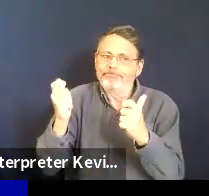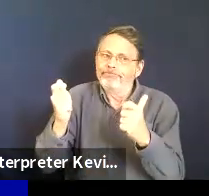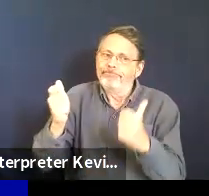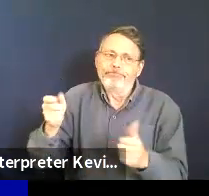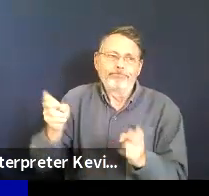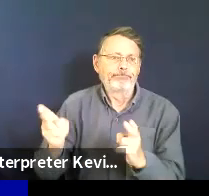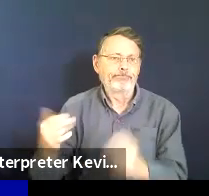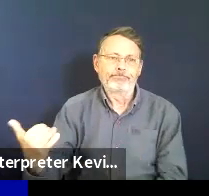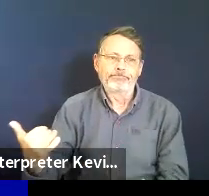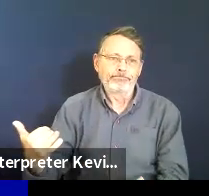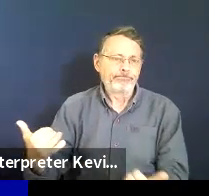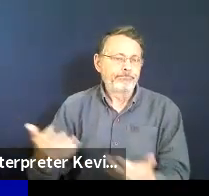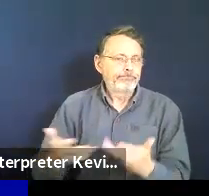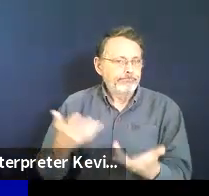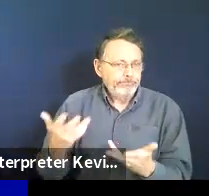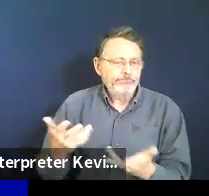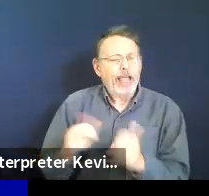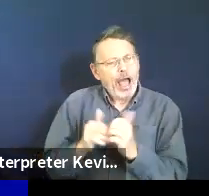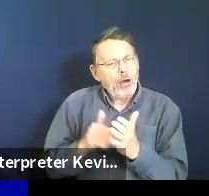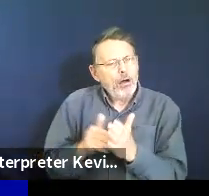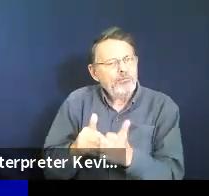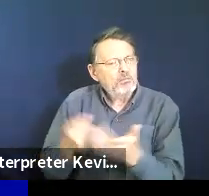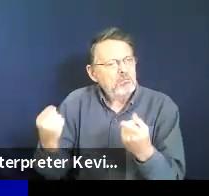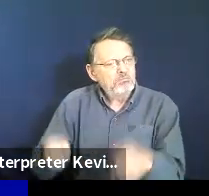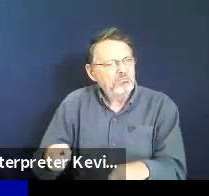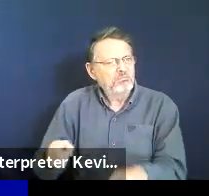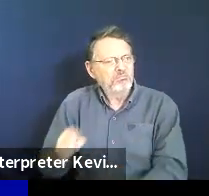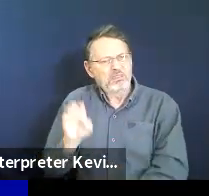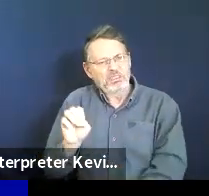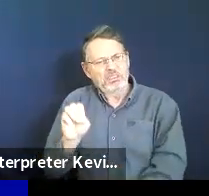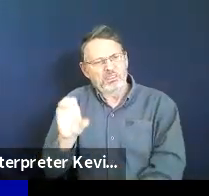immediate. How frequent are those out of your caseload?